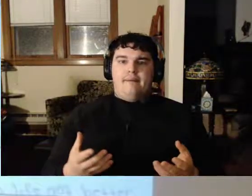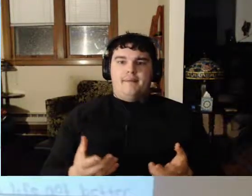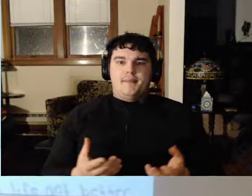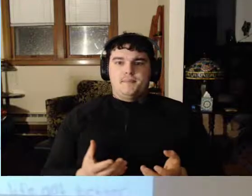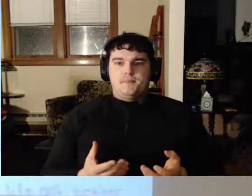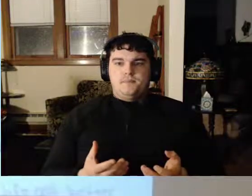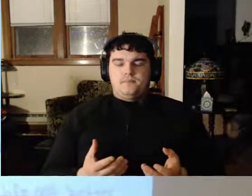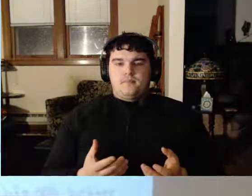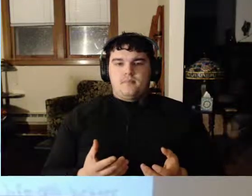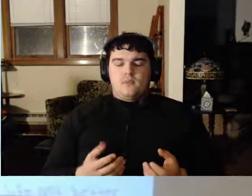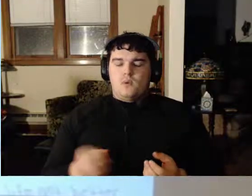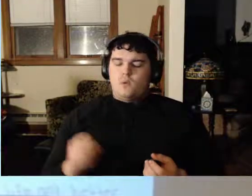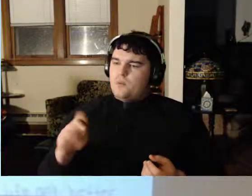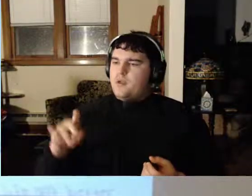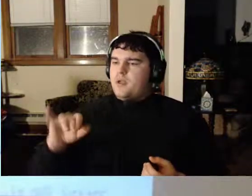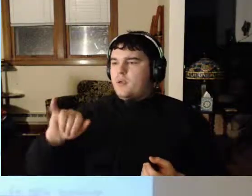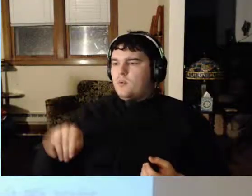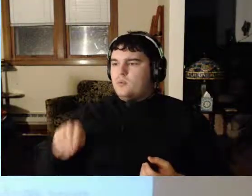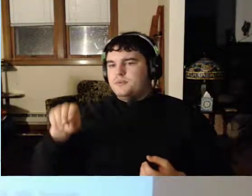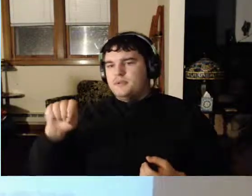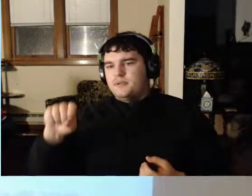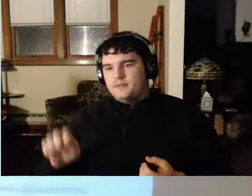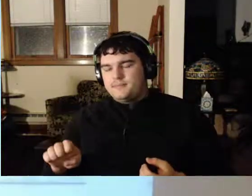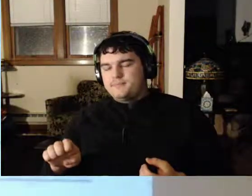All right, Jose.